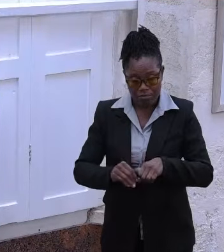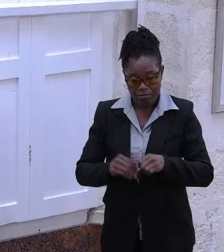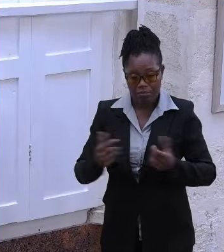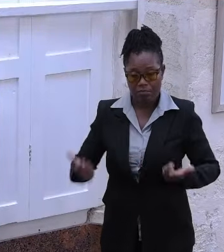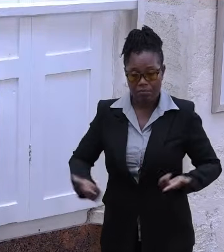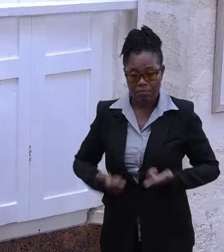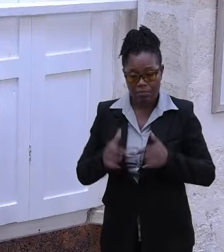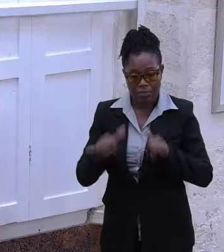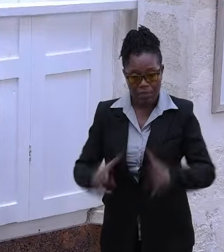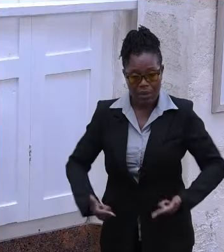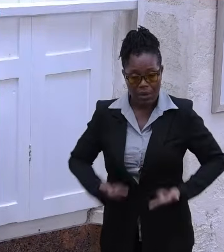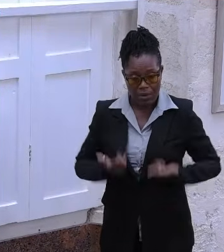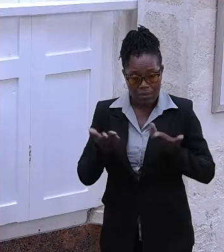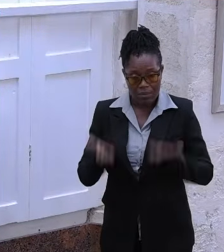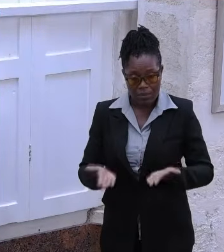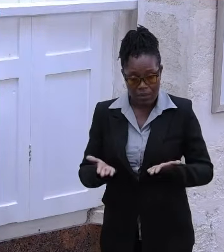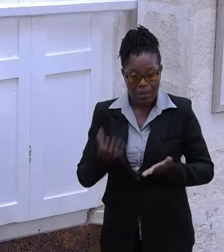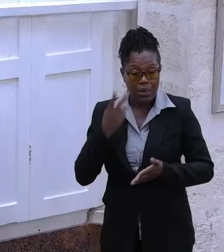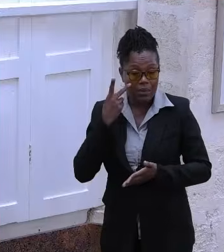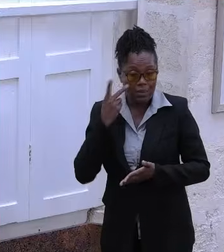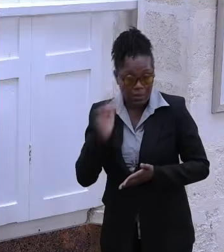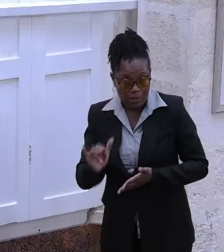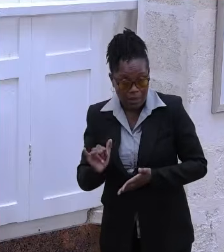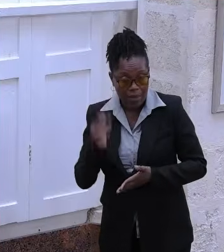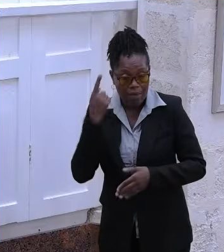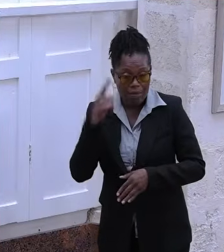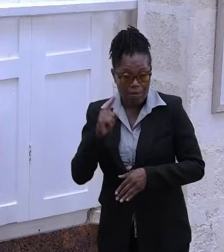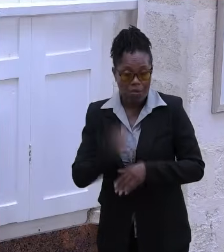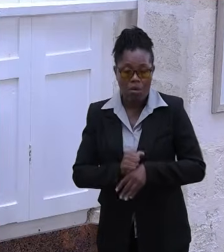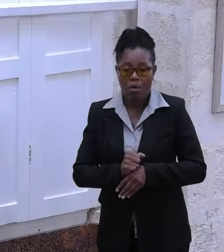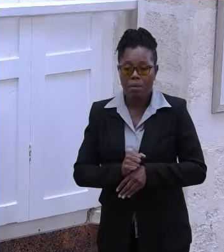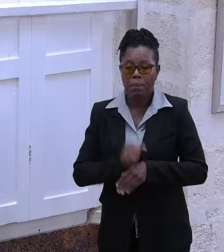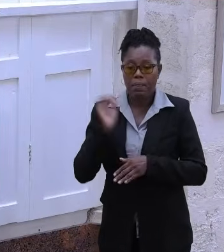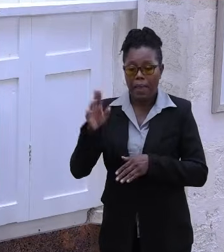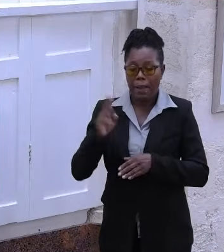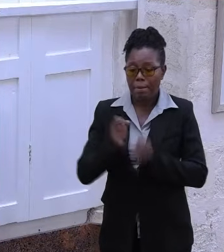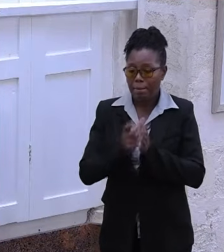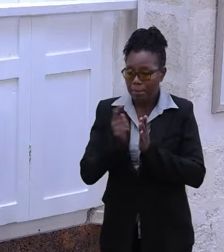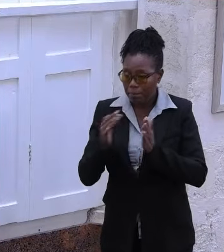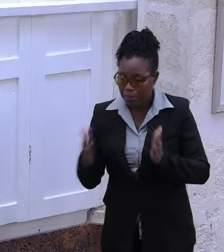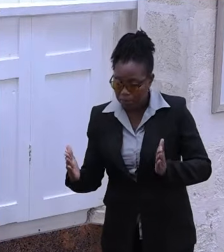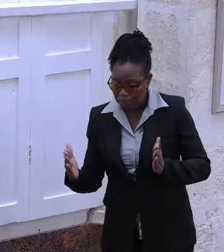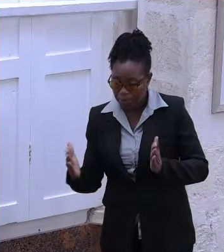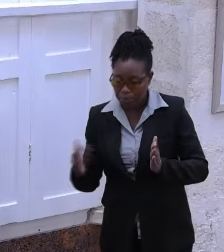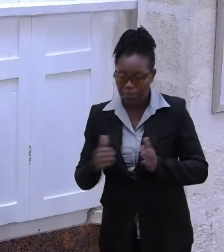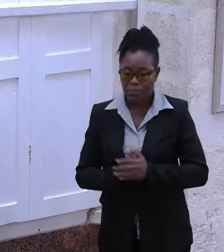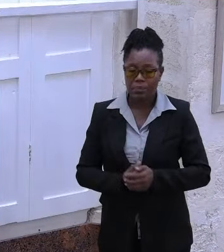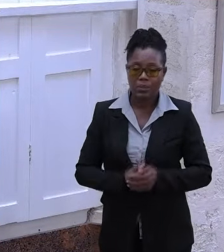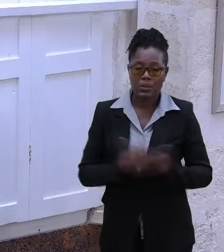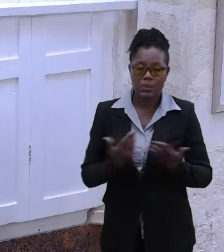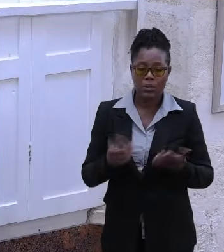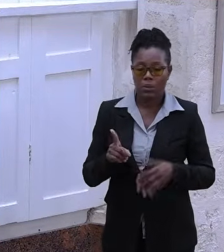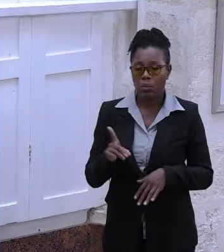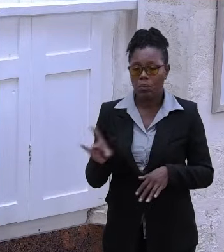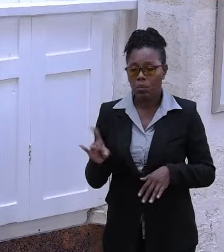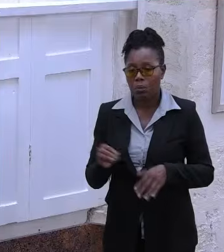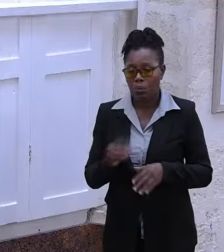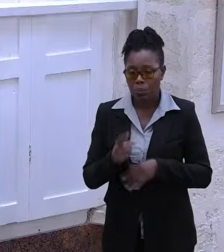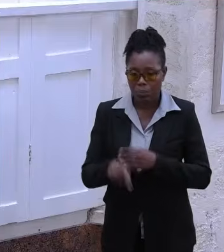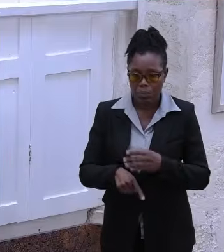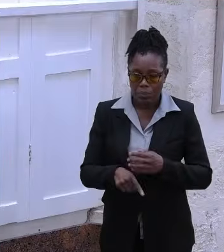resident. I think most people have seen this, for the aggregate period, an aggregate period of 180 days during the period of at